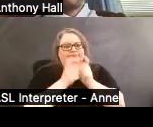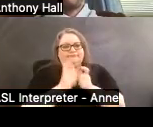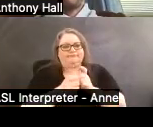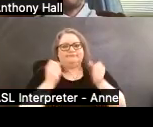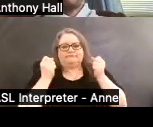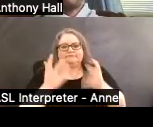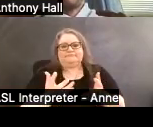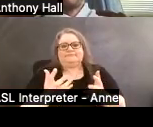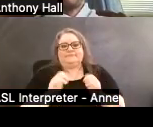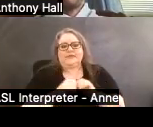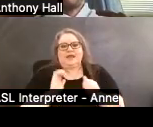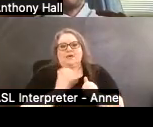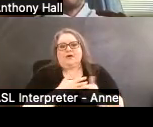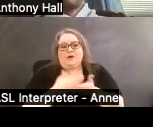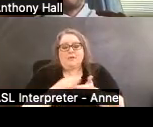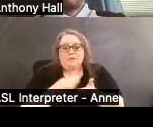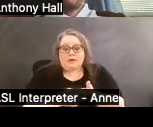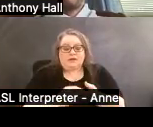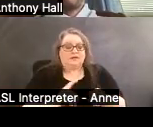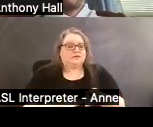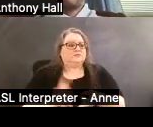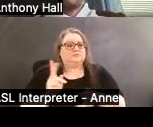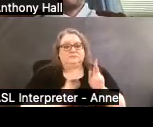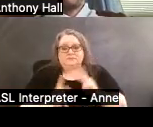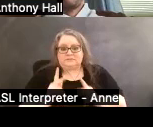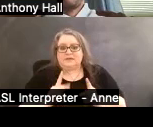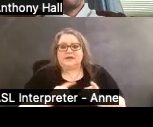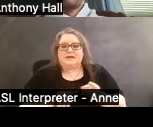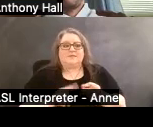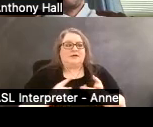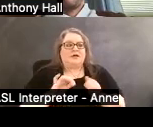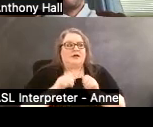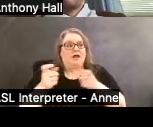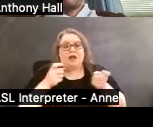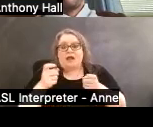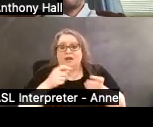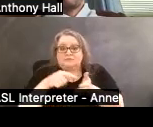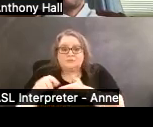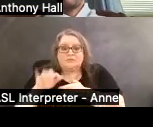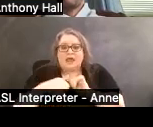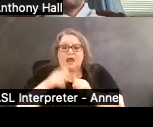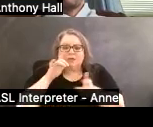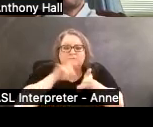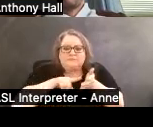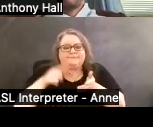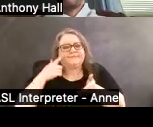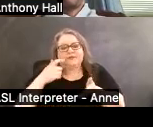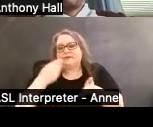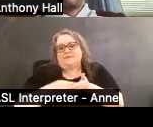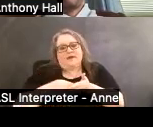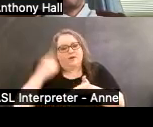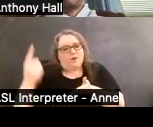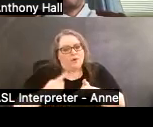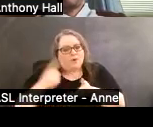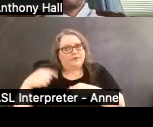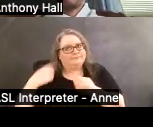way our money people, handled disbursements, how they were going to track it, because money always still has to be tracked.